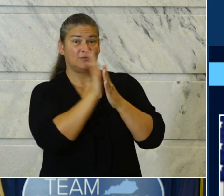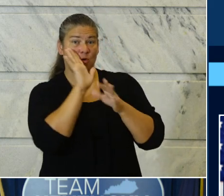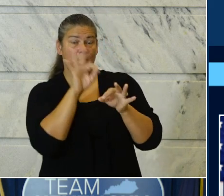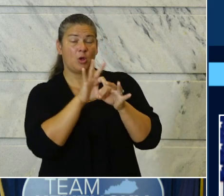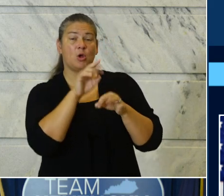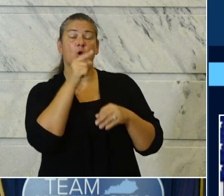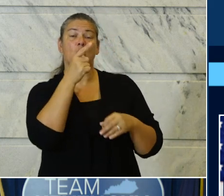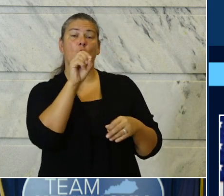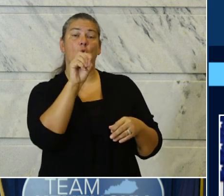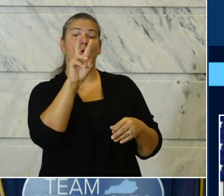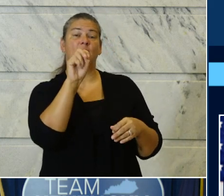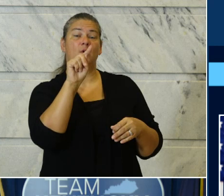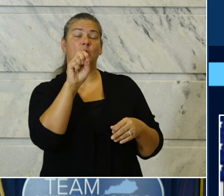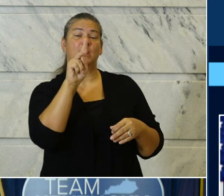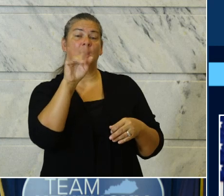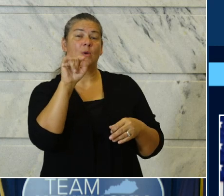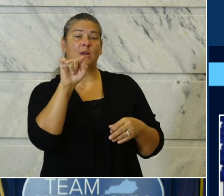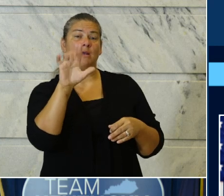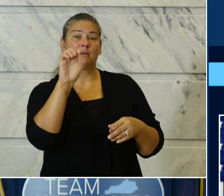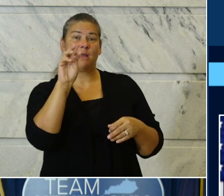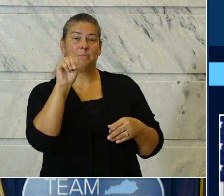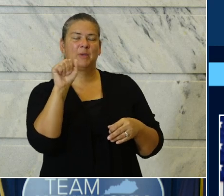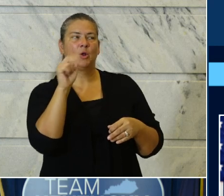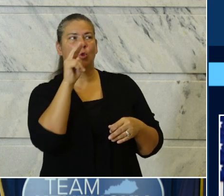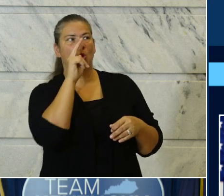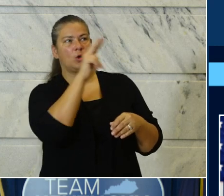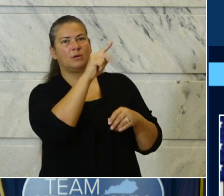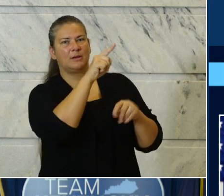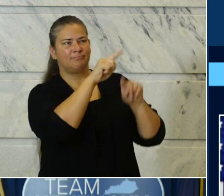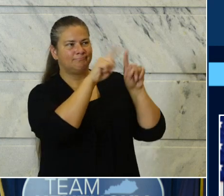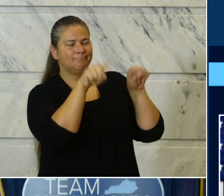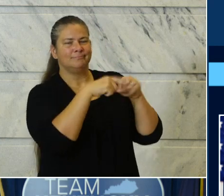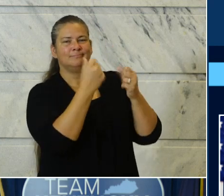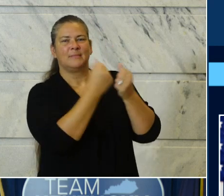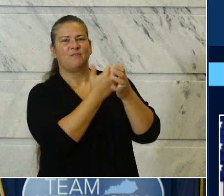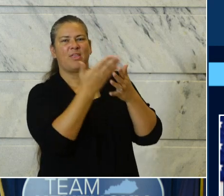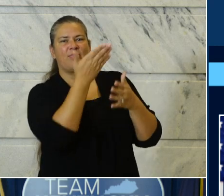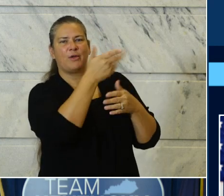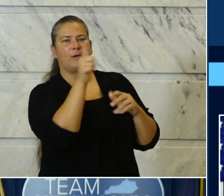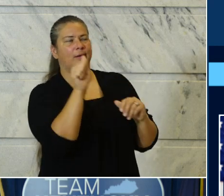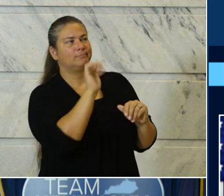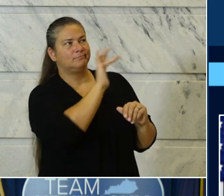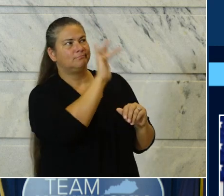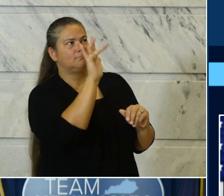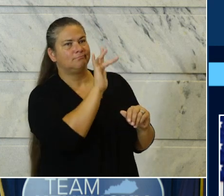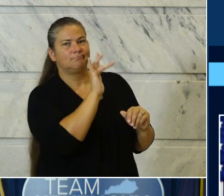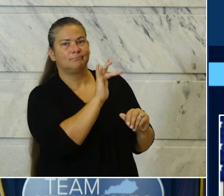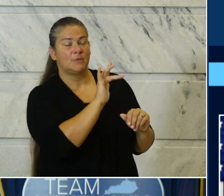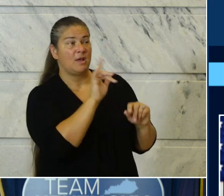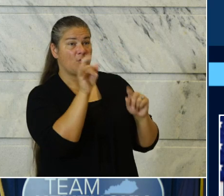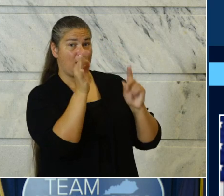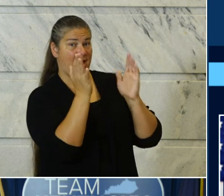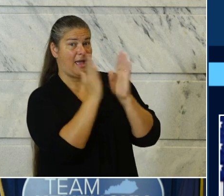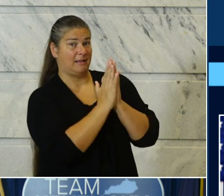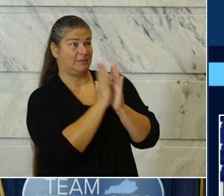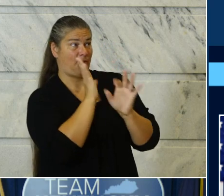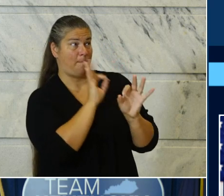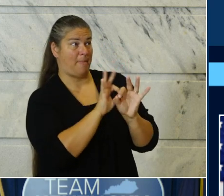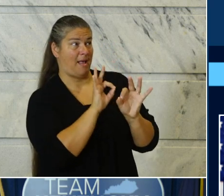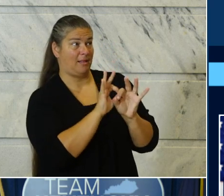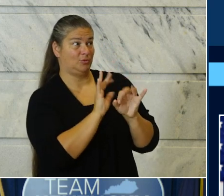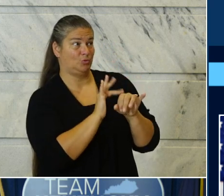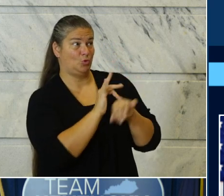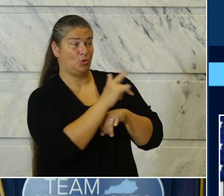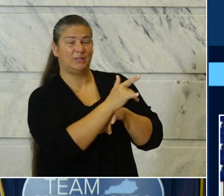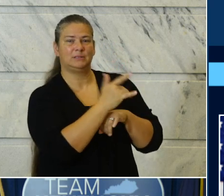govoteky.com, and you can see right there on the screen everything is laid out as to how that will look. The sooner you request your ballot, the better. And